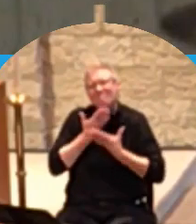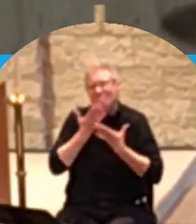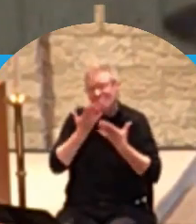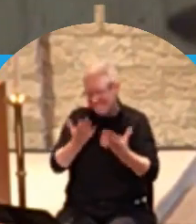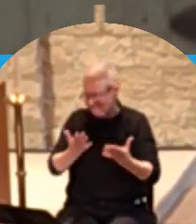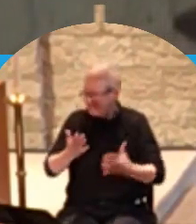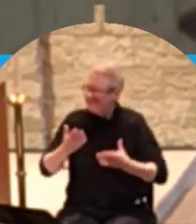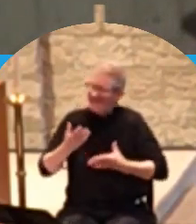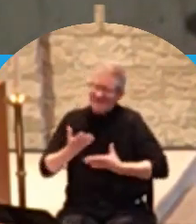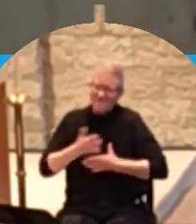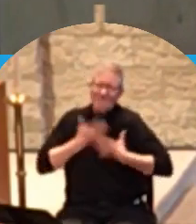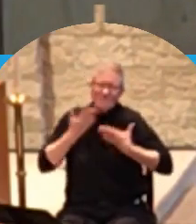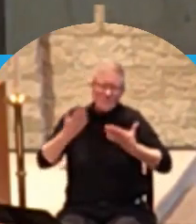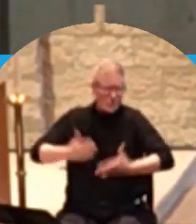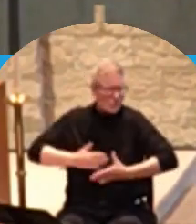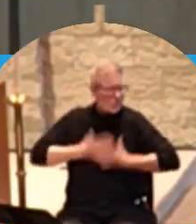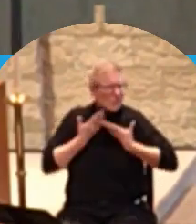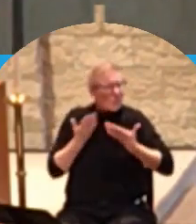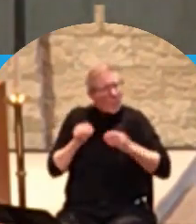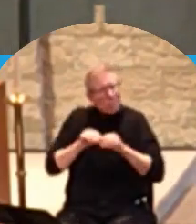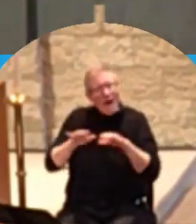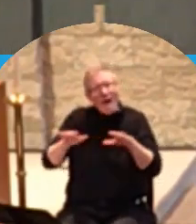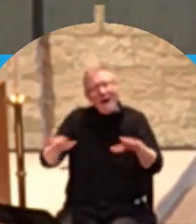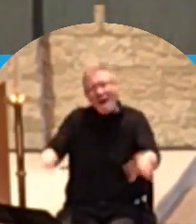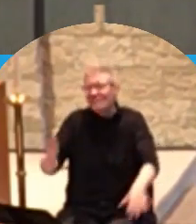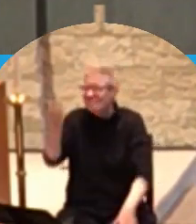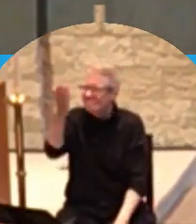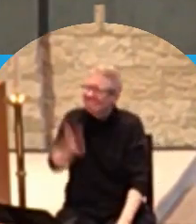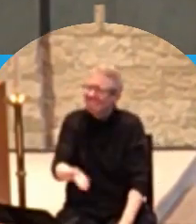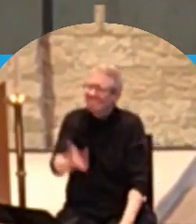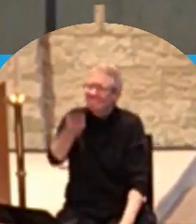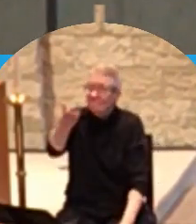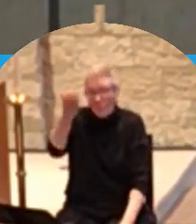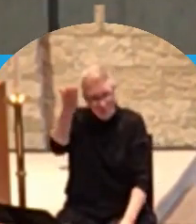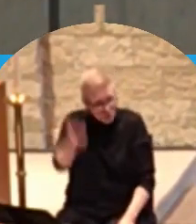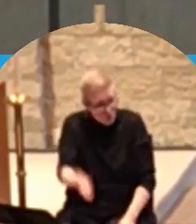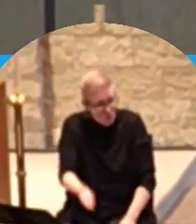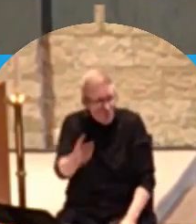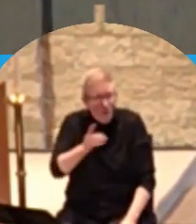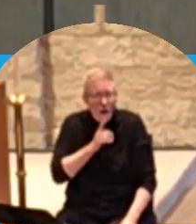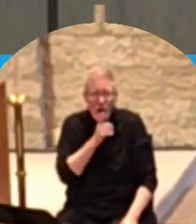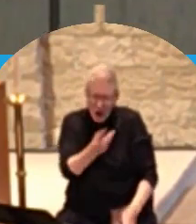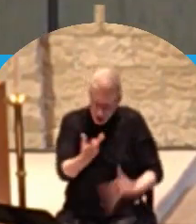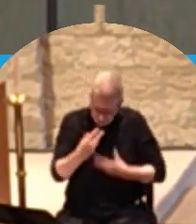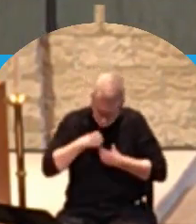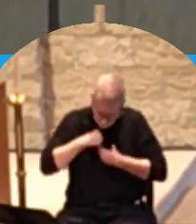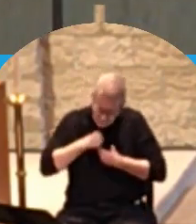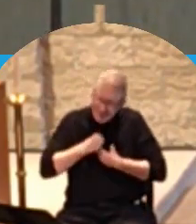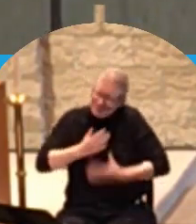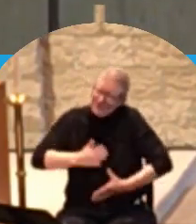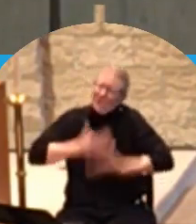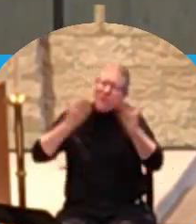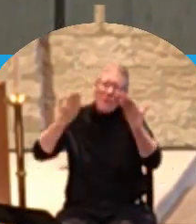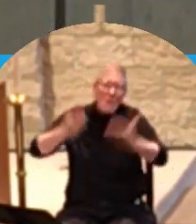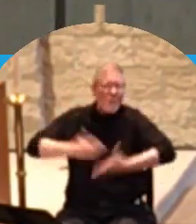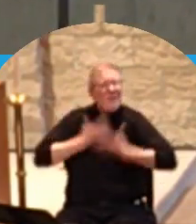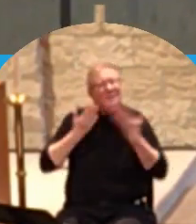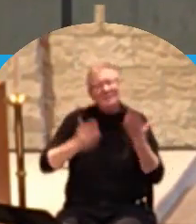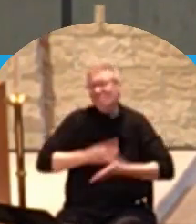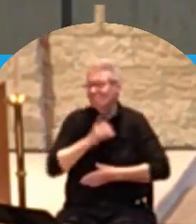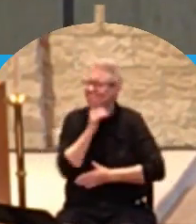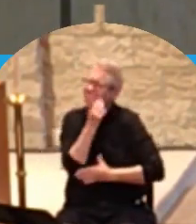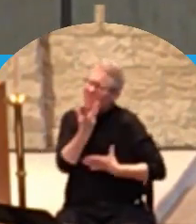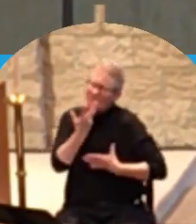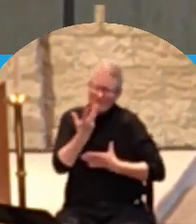deepest joy is all that you are, yeah. You are deepest joy,